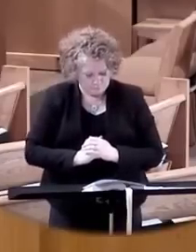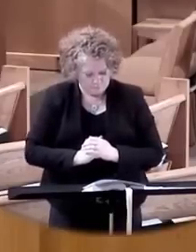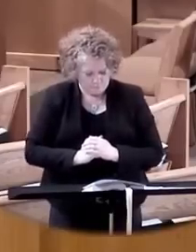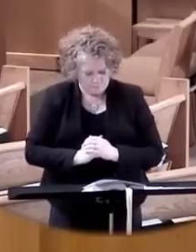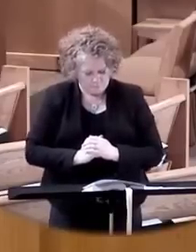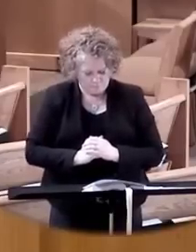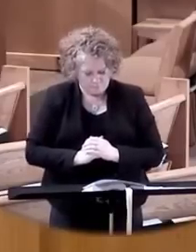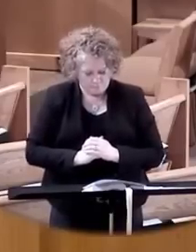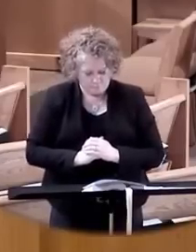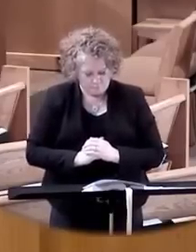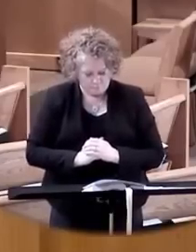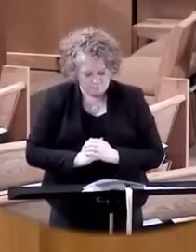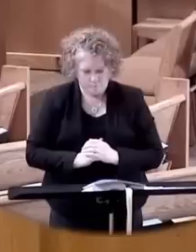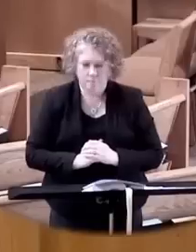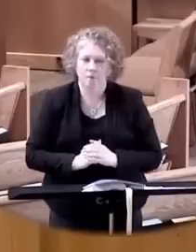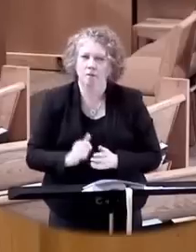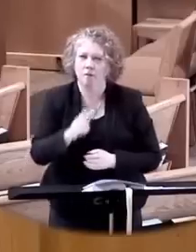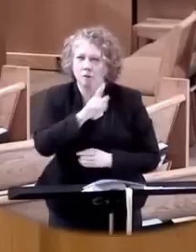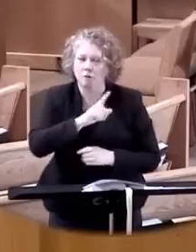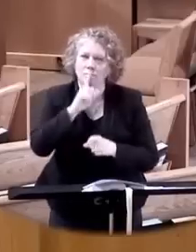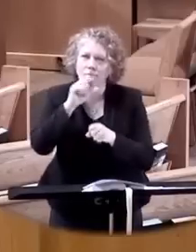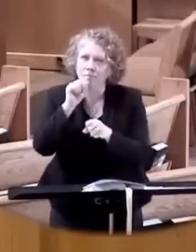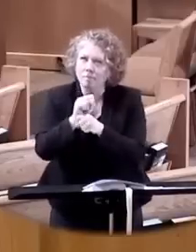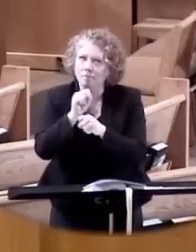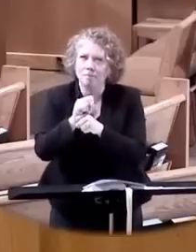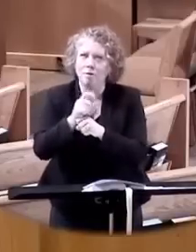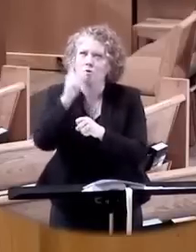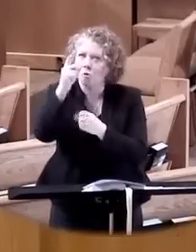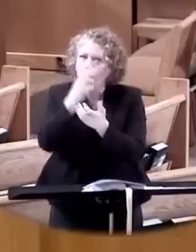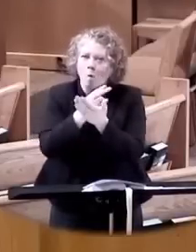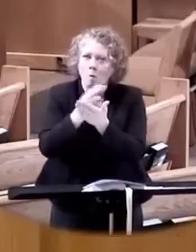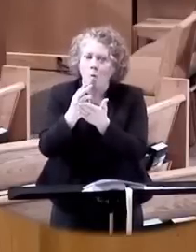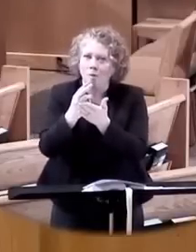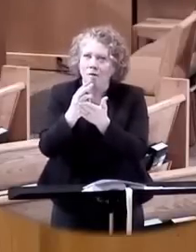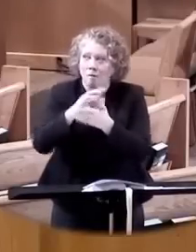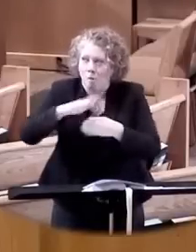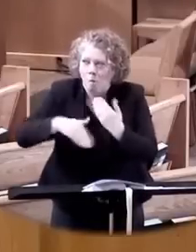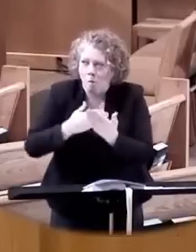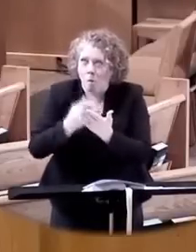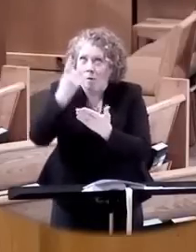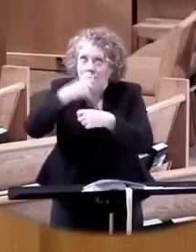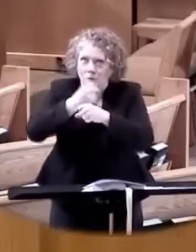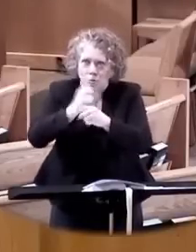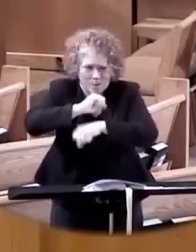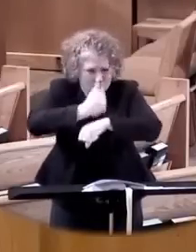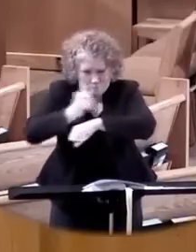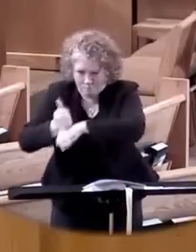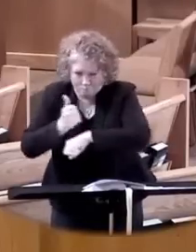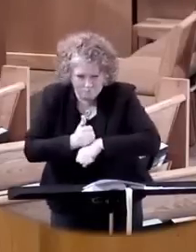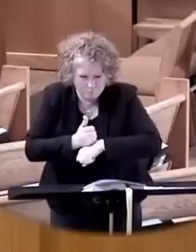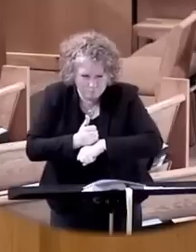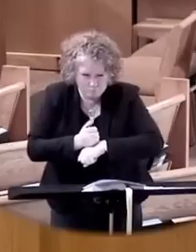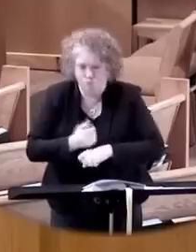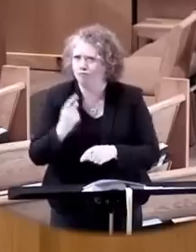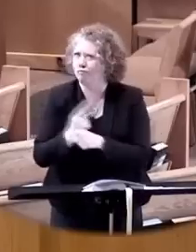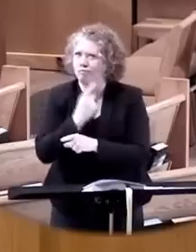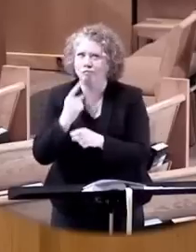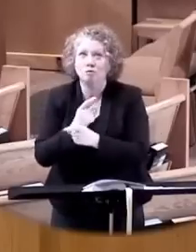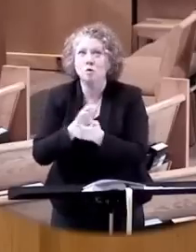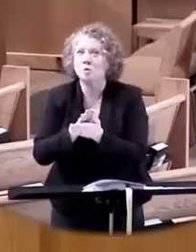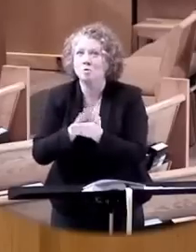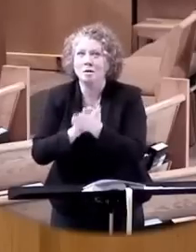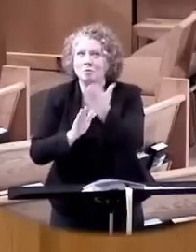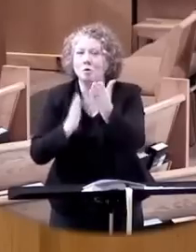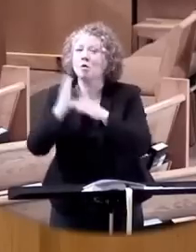highest. You are indeed holy, O Lord, and all you have created rightly gives you praise. For through your Son, our Lord